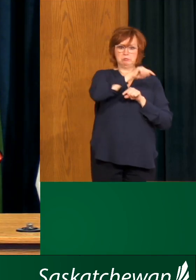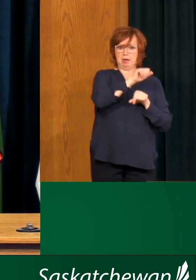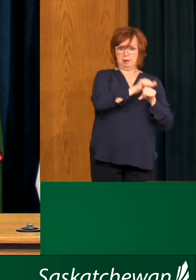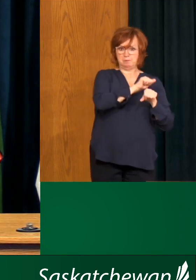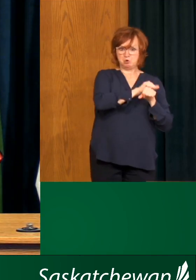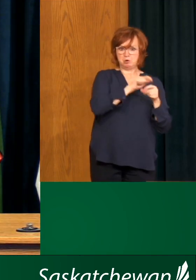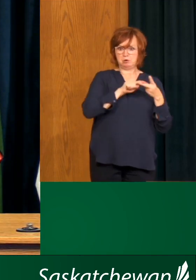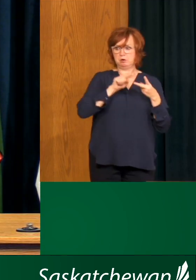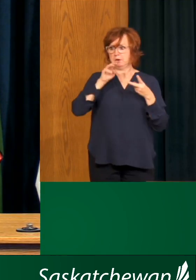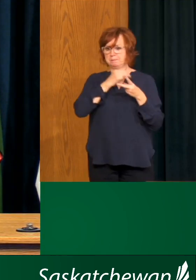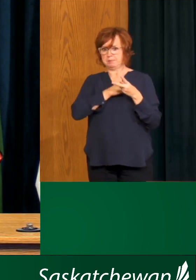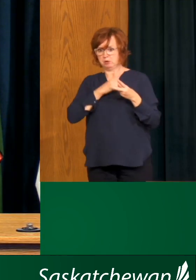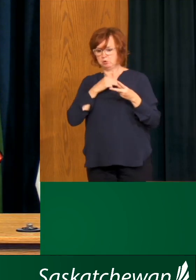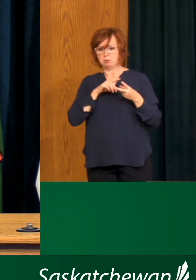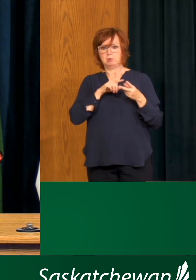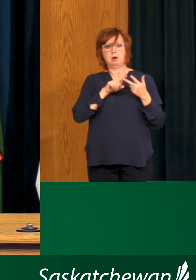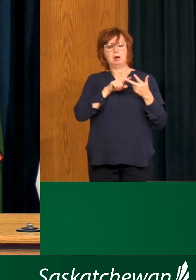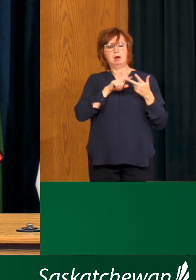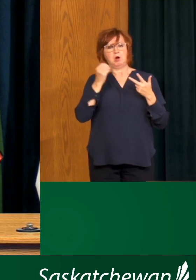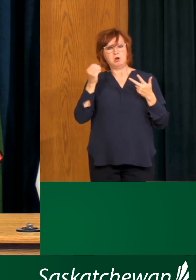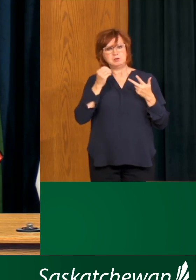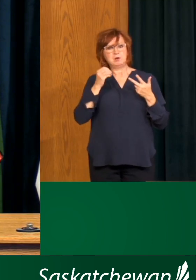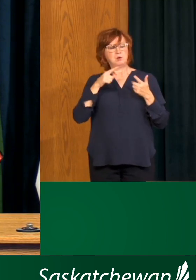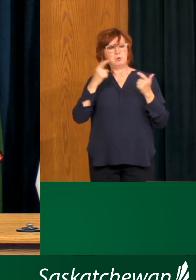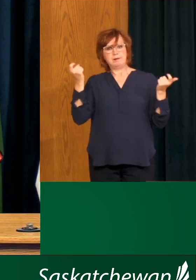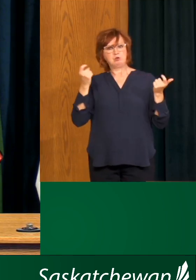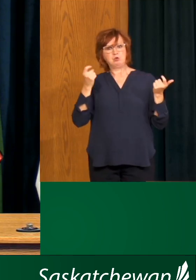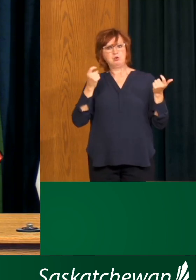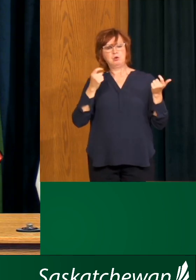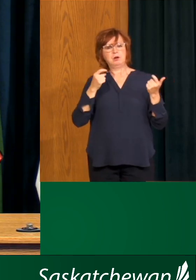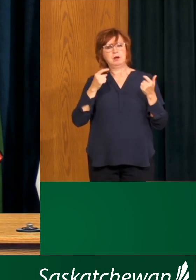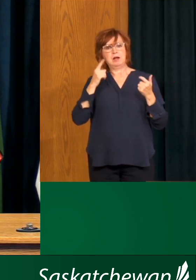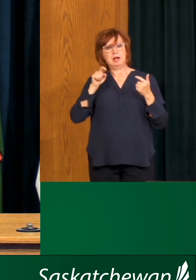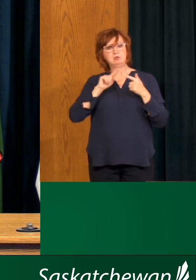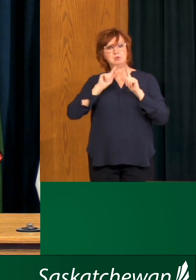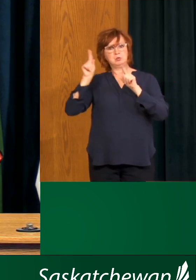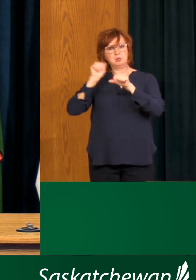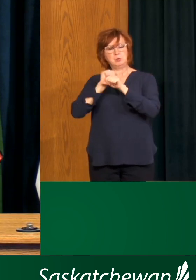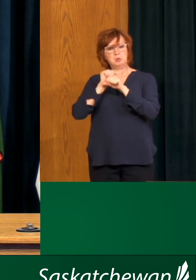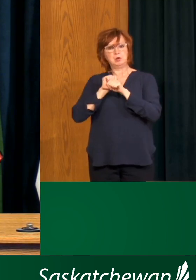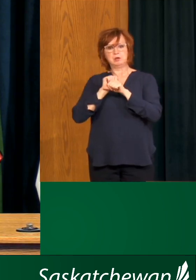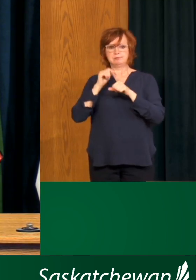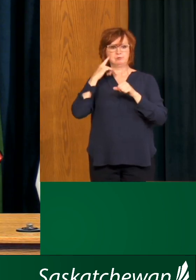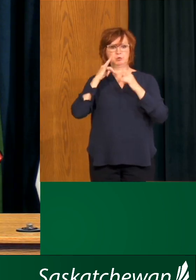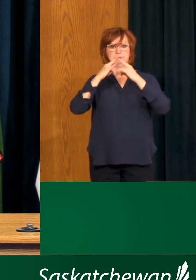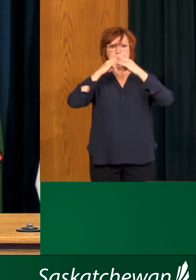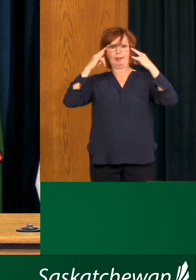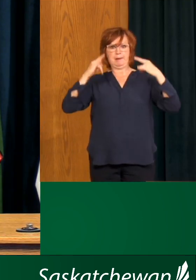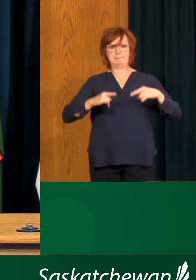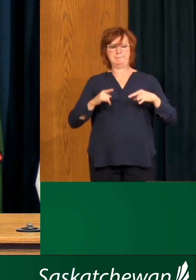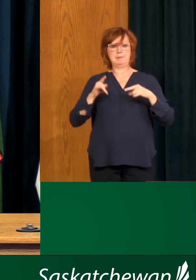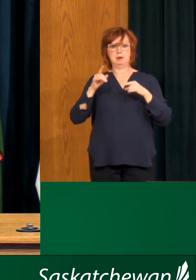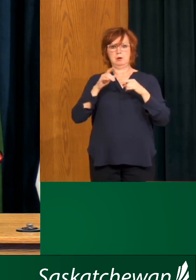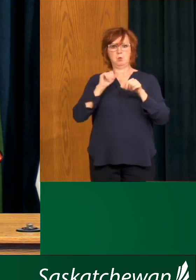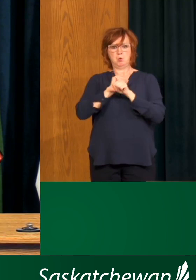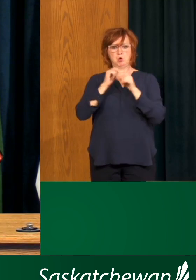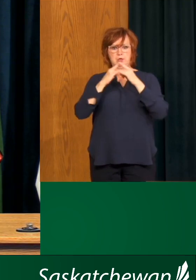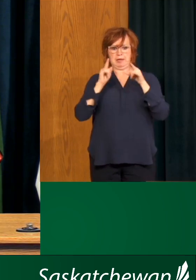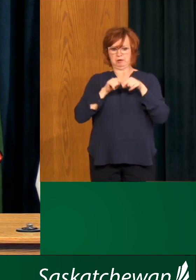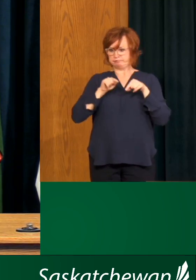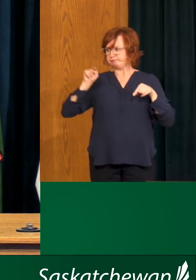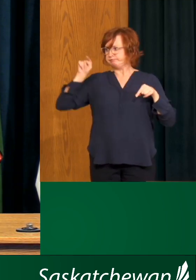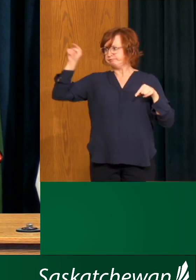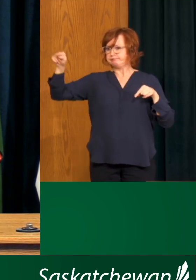other areas of Canada, in camp jobs throughout the north, and they have traveled throughout this, albeit with precautions. We have